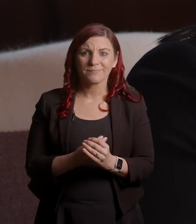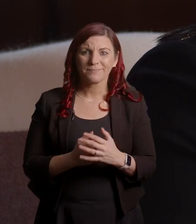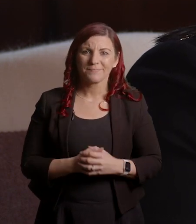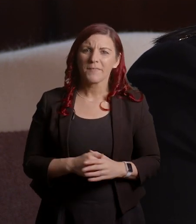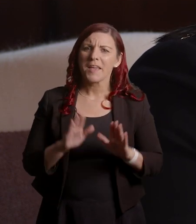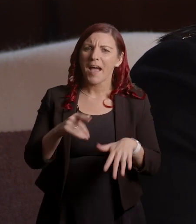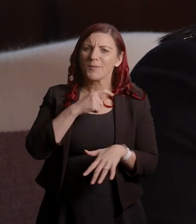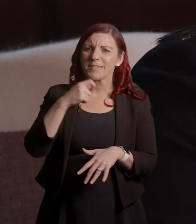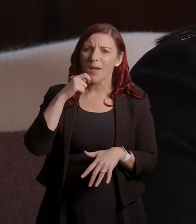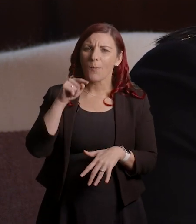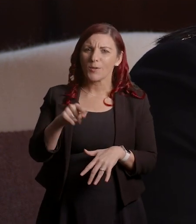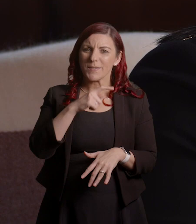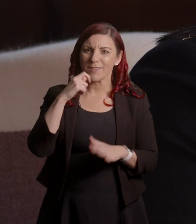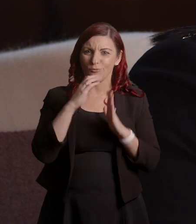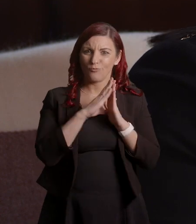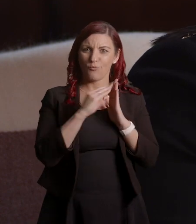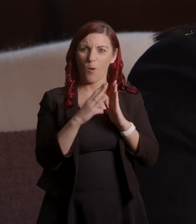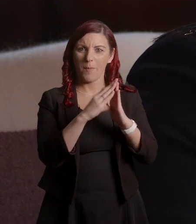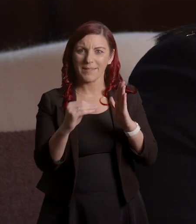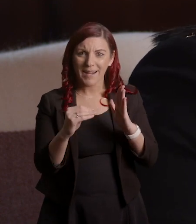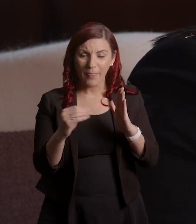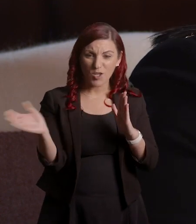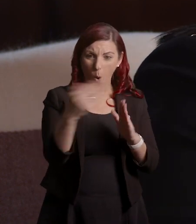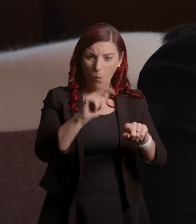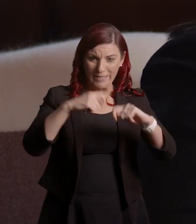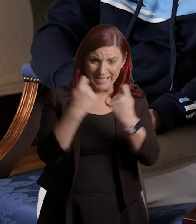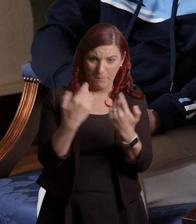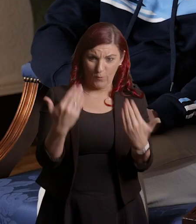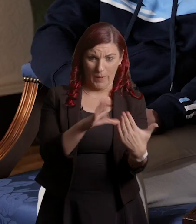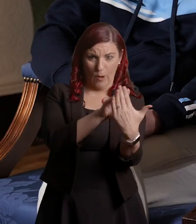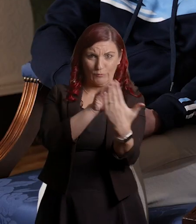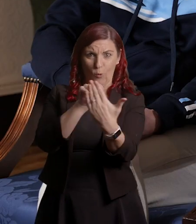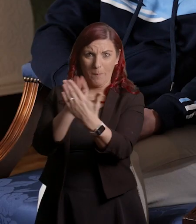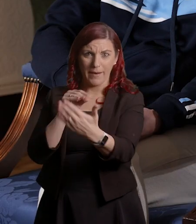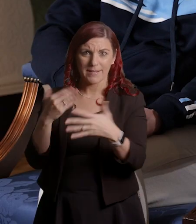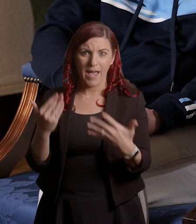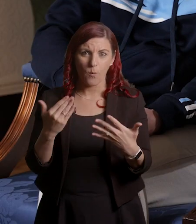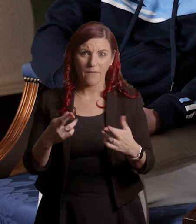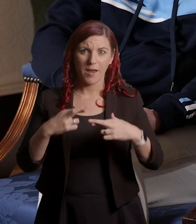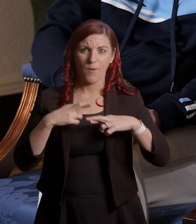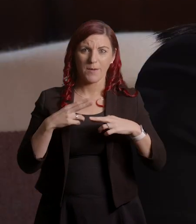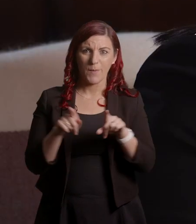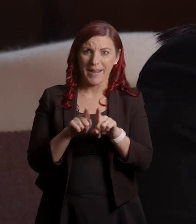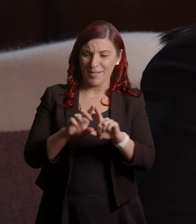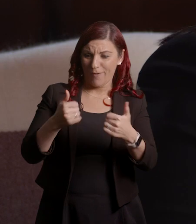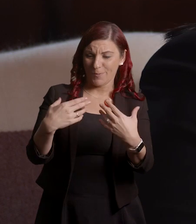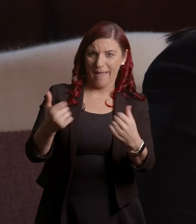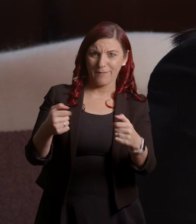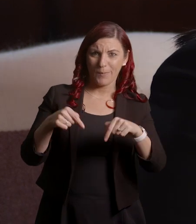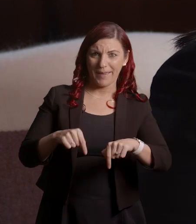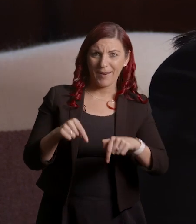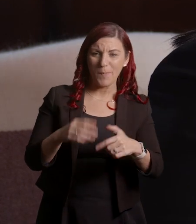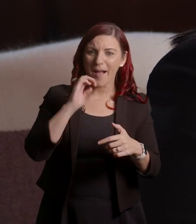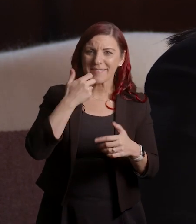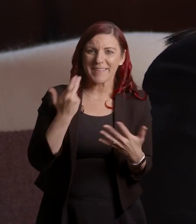everything. I have to say, when Ciara said role models, there's a whole team of you that are brilliant role models. I'm really proud. Like, it's great to